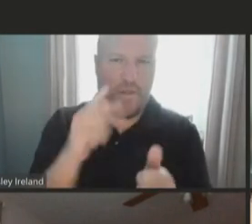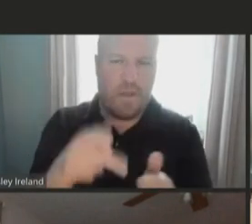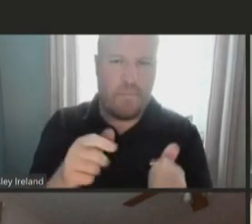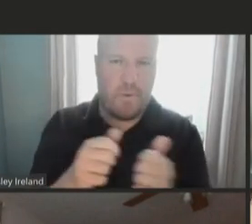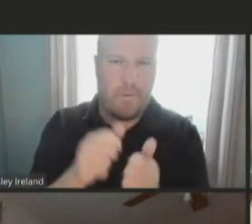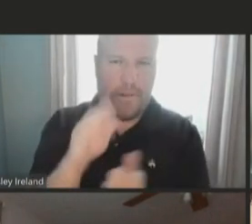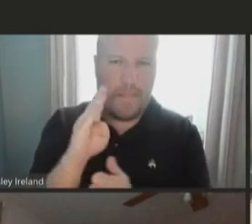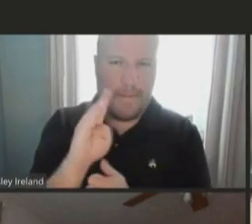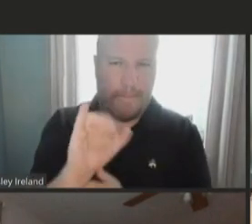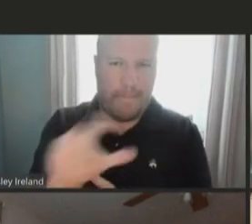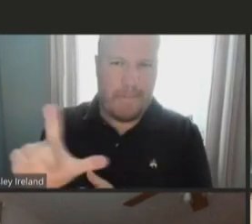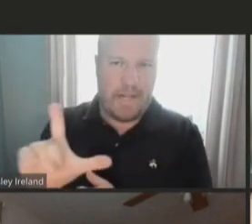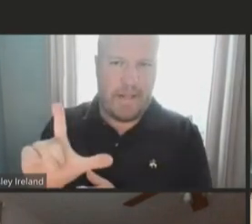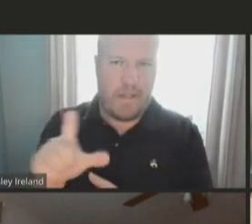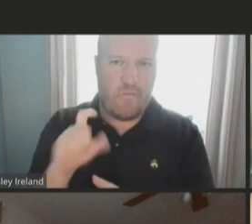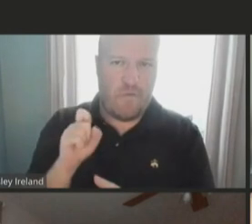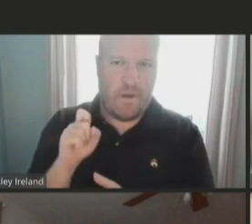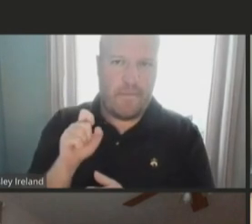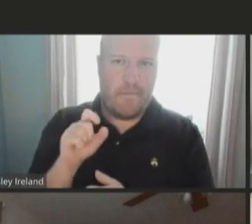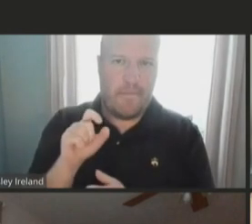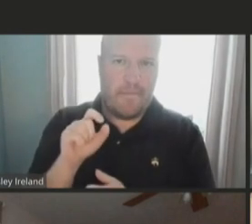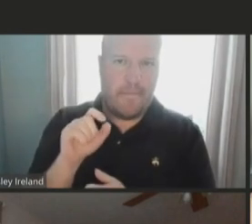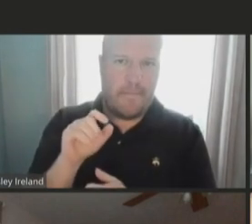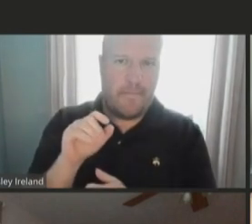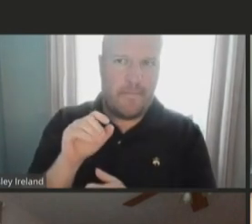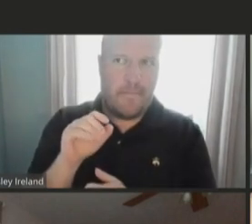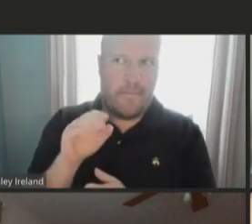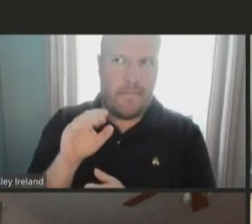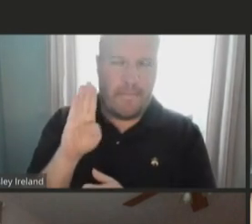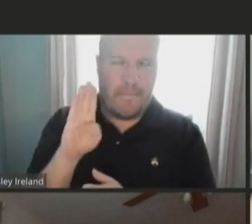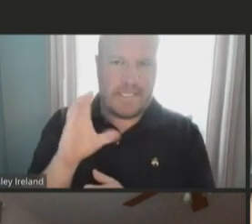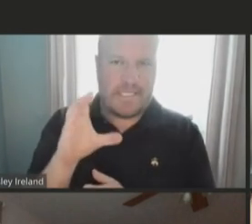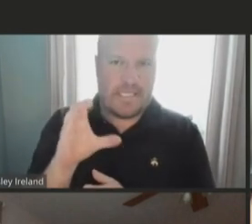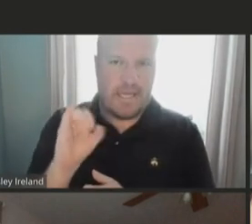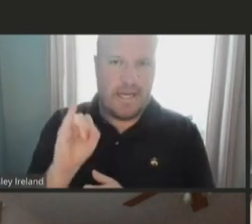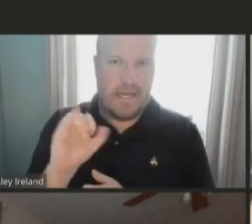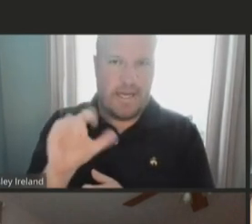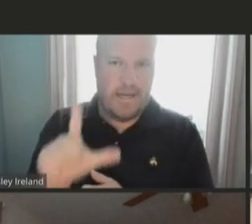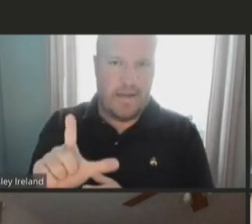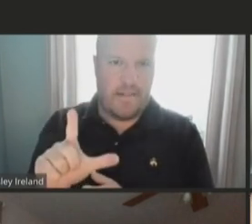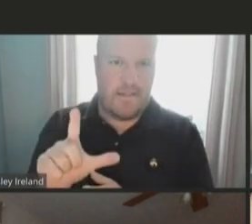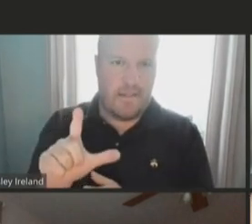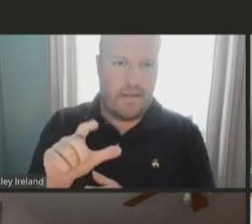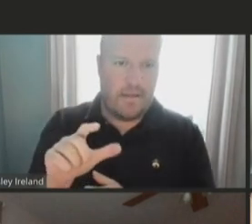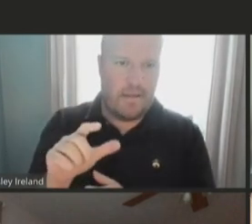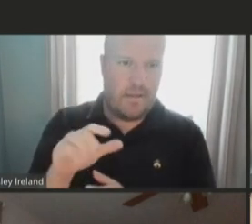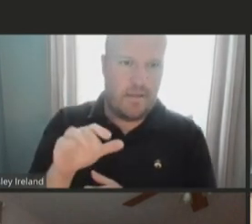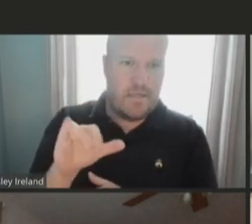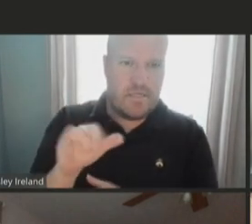you had mentioned that you had a follow-up with Bill from